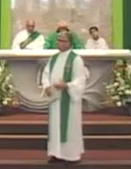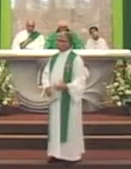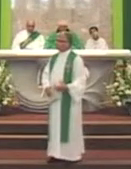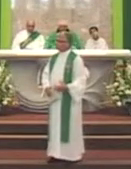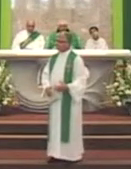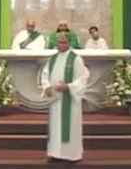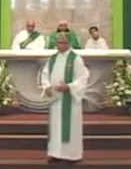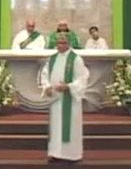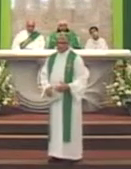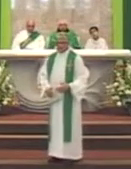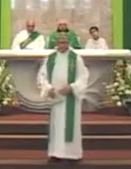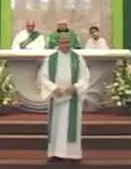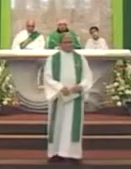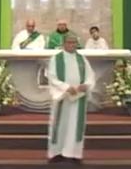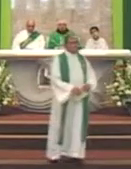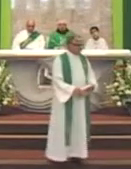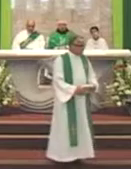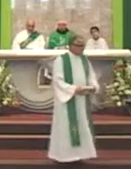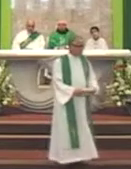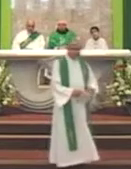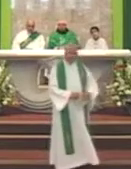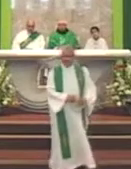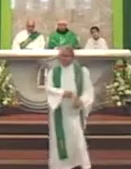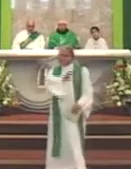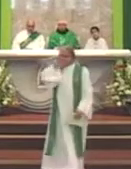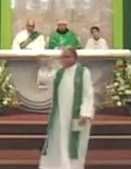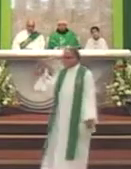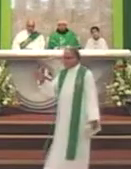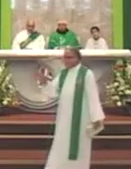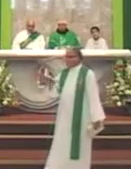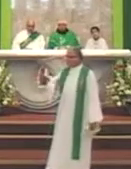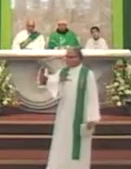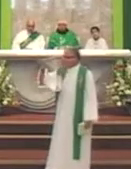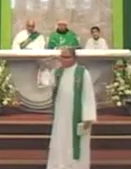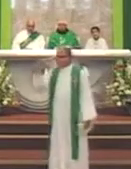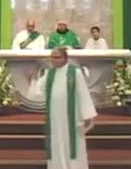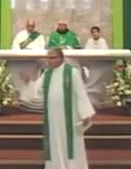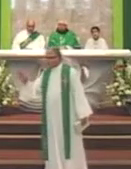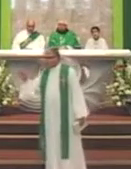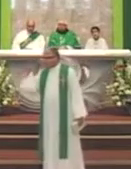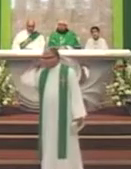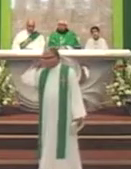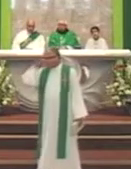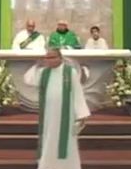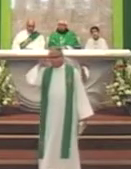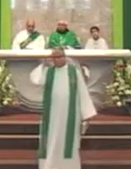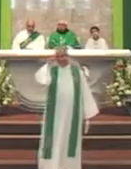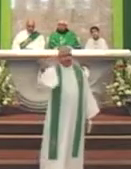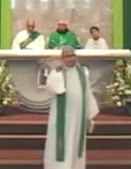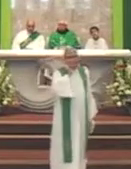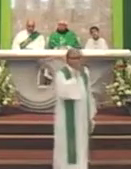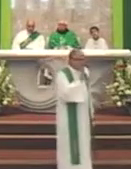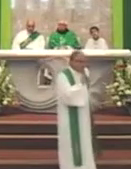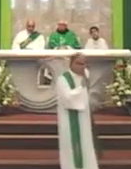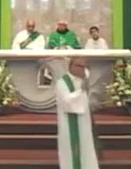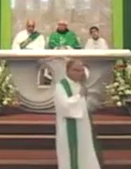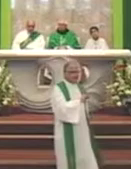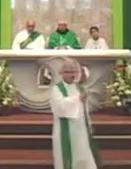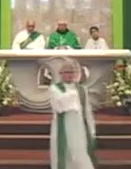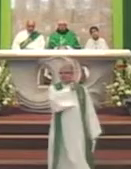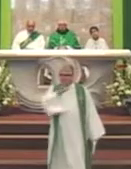us. I'm going to ask this question that I ask at all the masses, no matter what parish I'm in. How many of